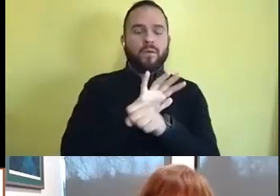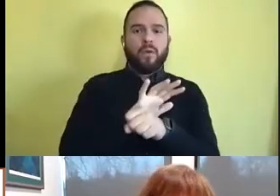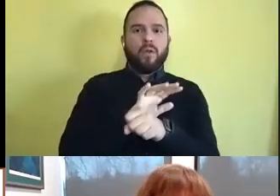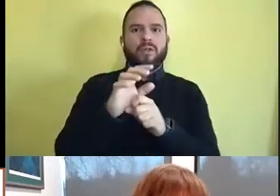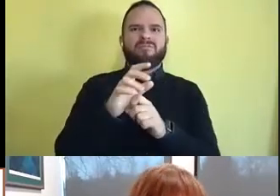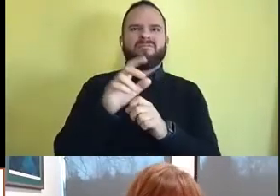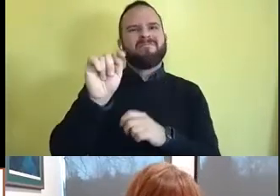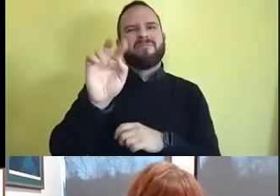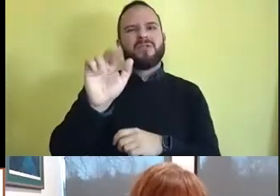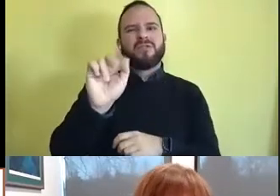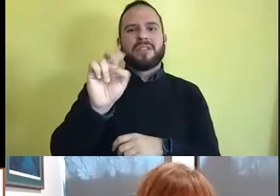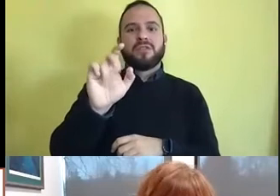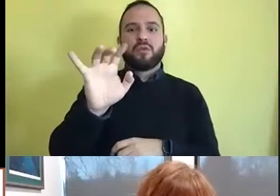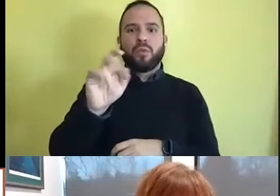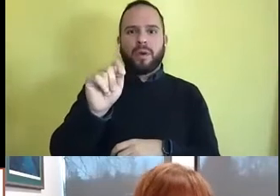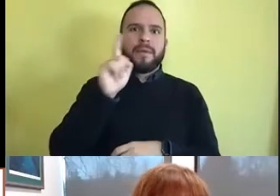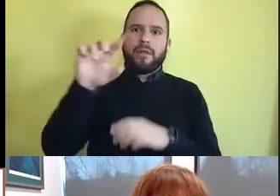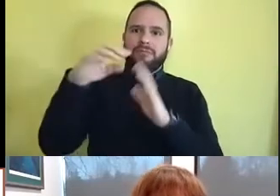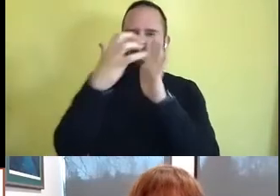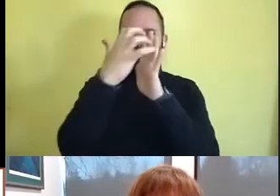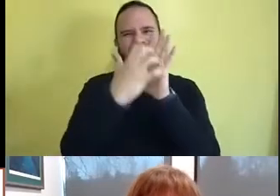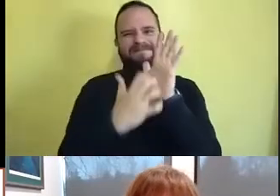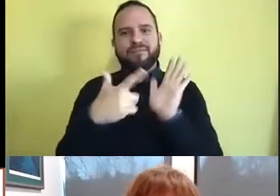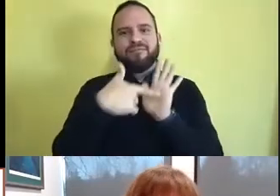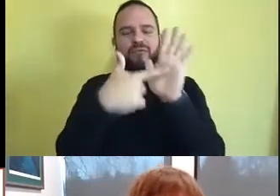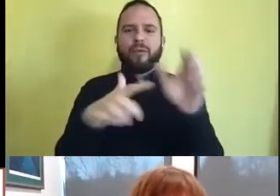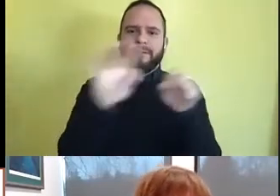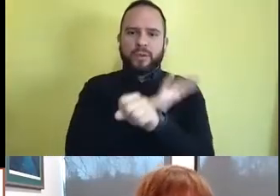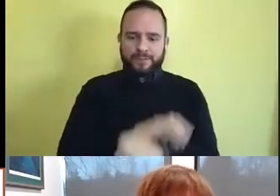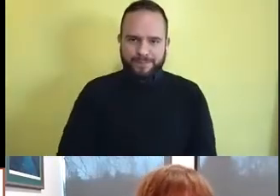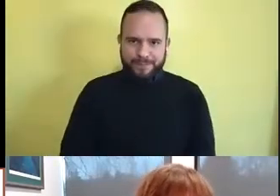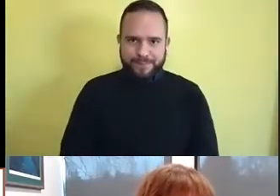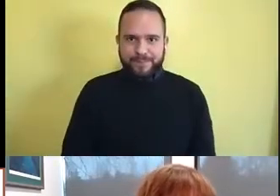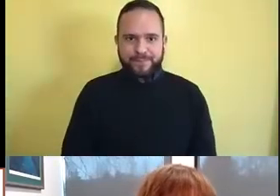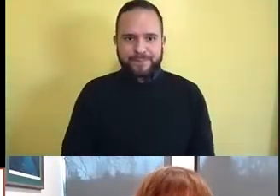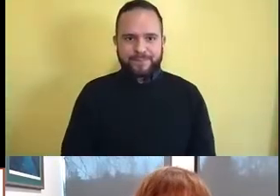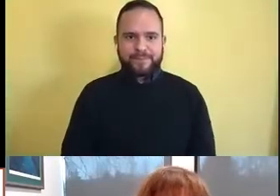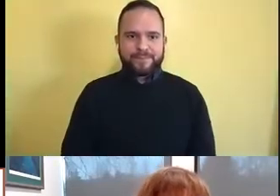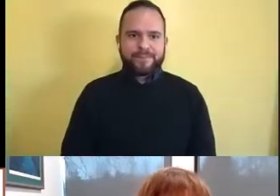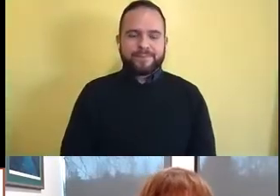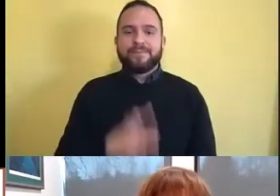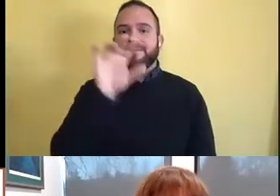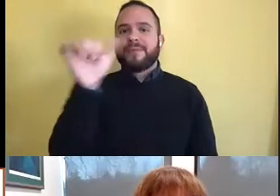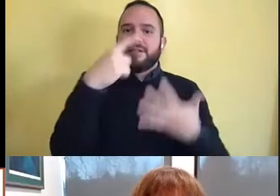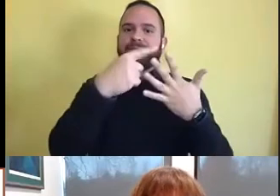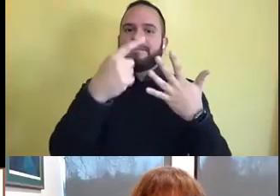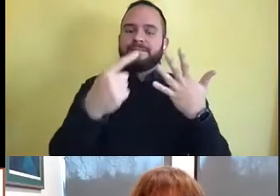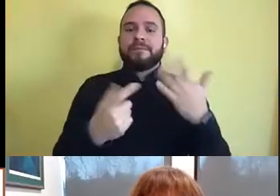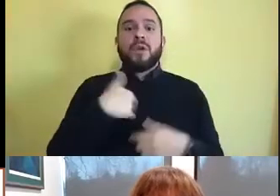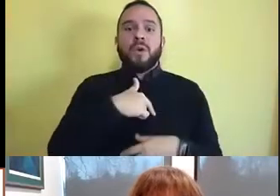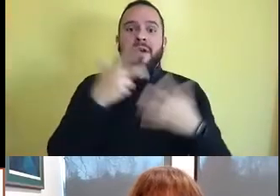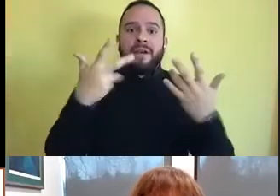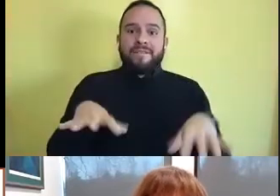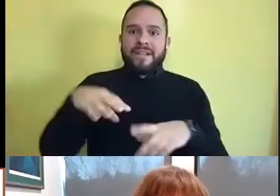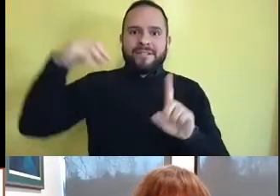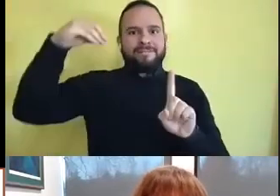running transcript of the captions. Next slide, please. In other upfront matters, we've spotlighted the ASL